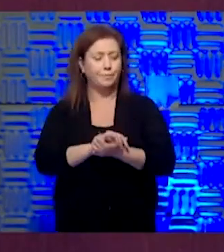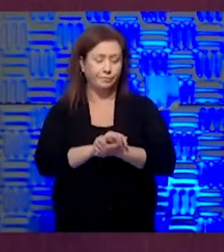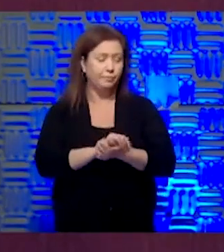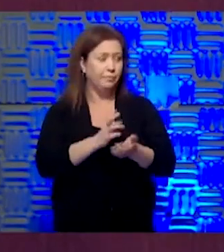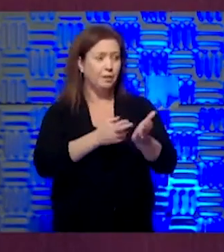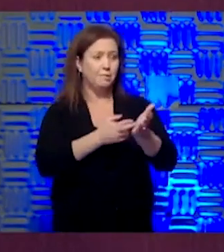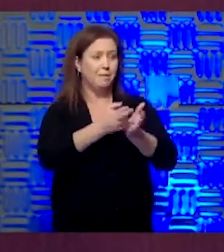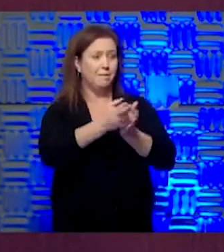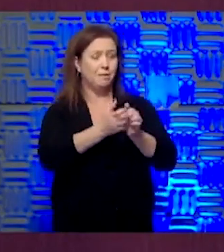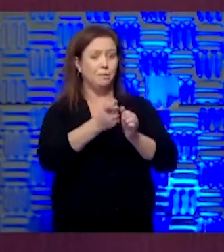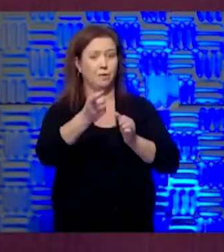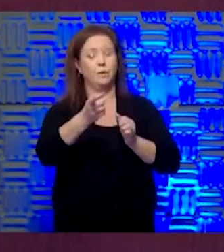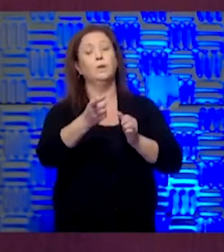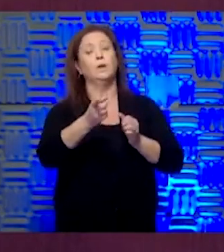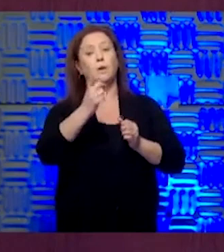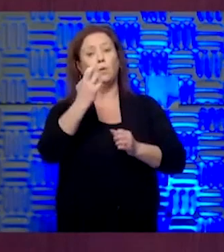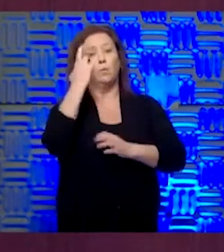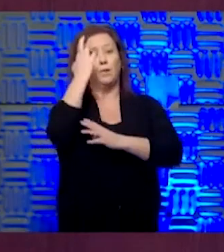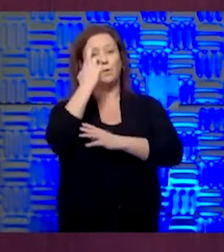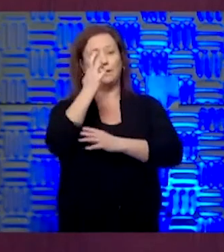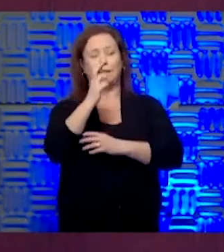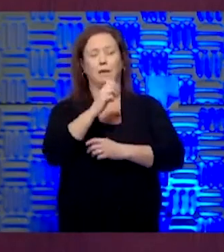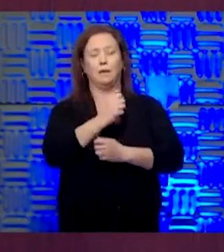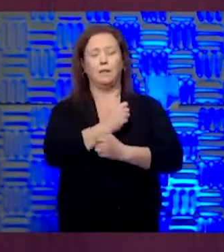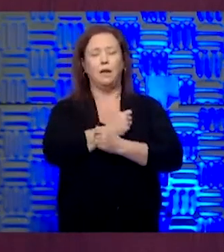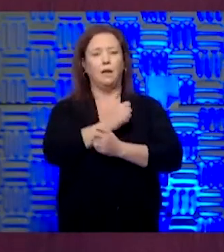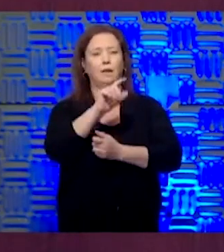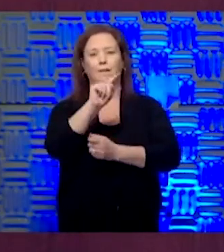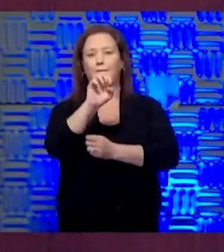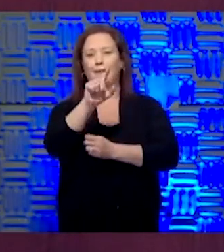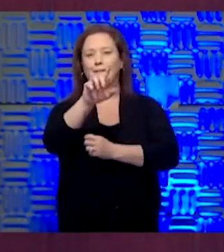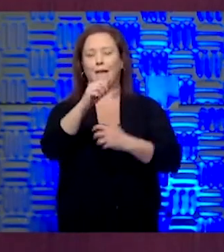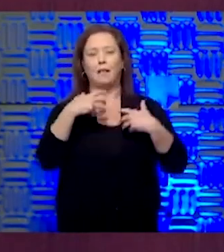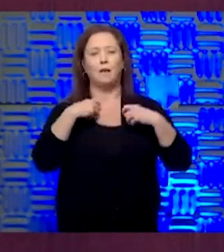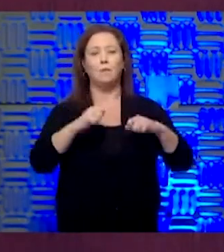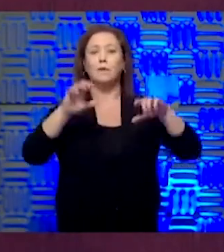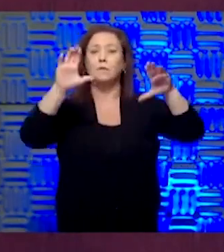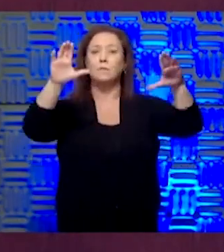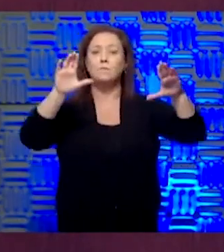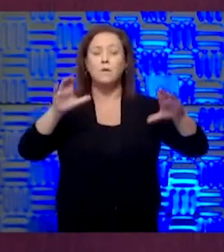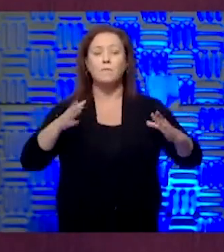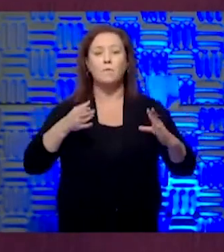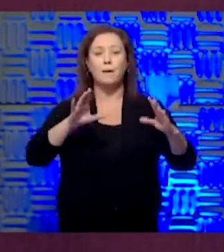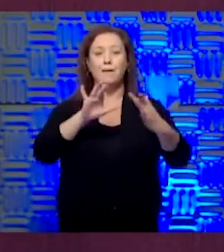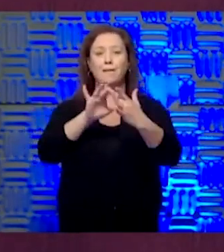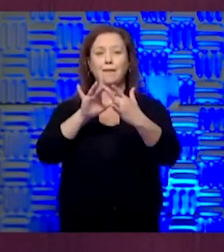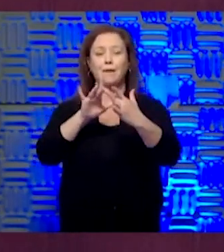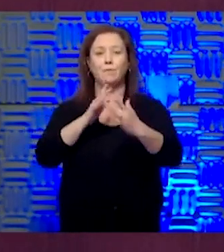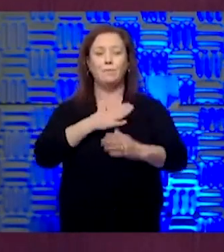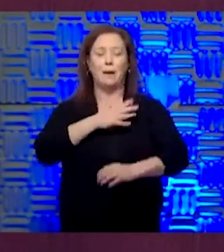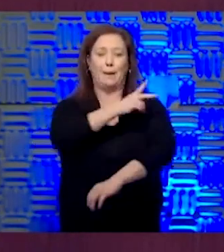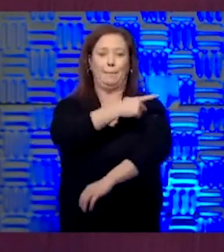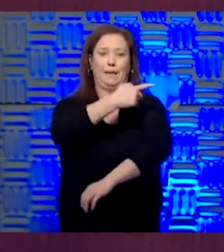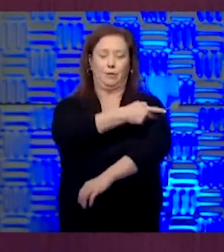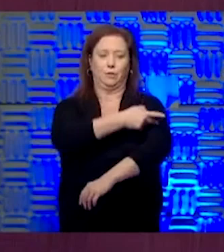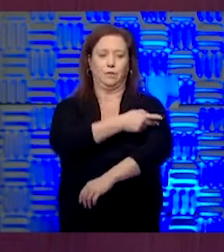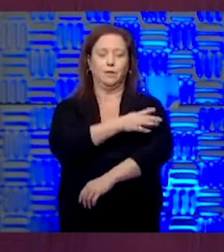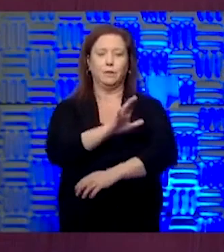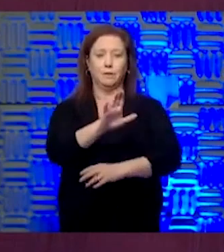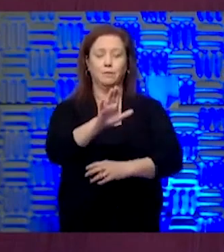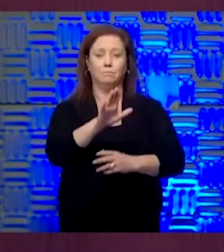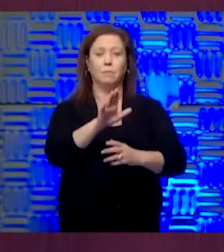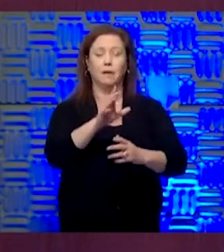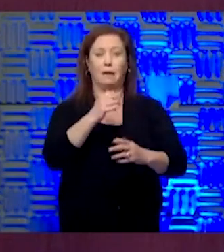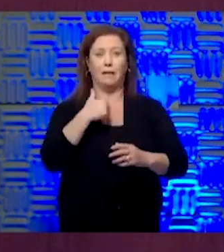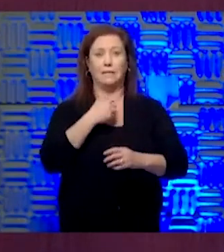honest with you, this is where one of the reasons why I love telehealth. It's a great way to connect with the patient. and a great way to give them an outlet for, I actually